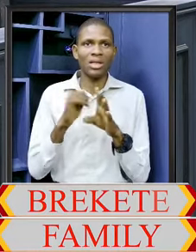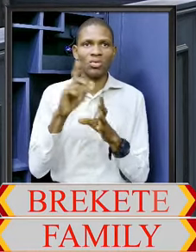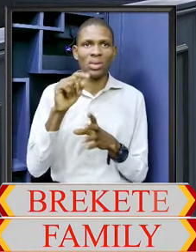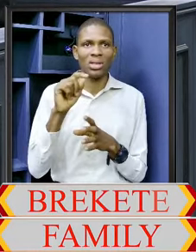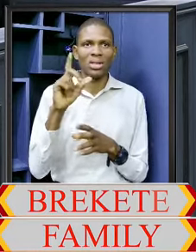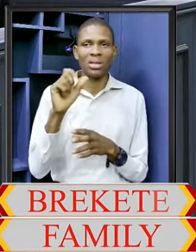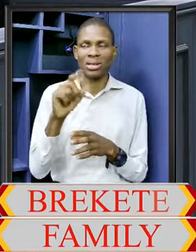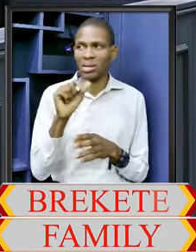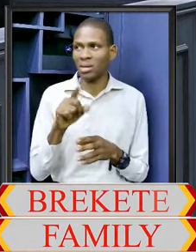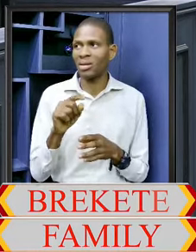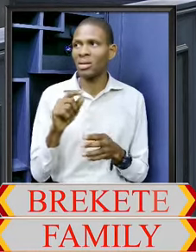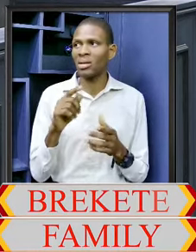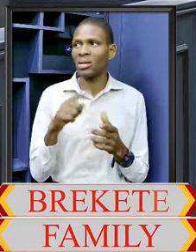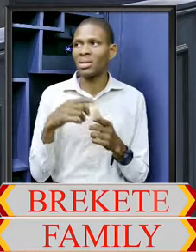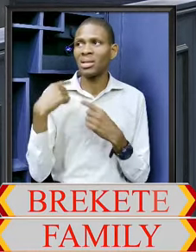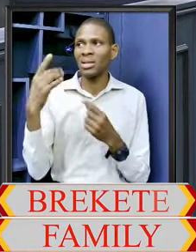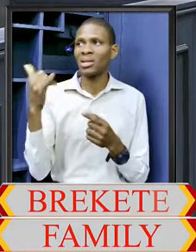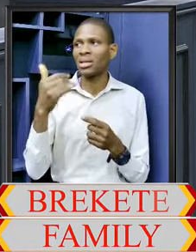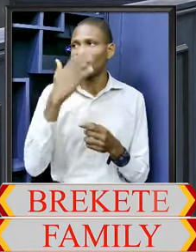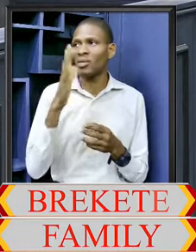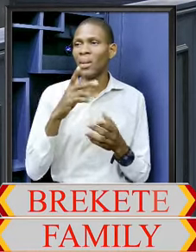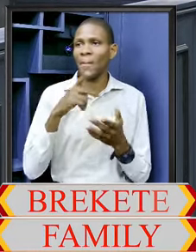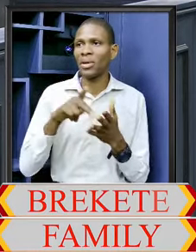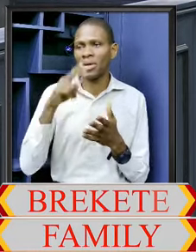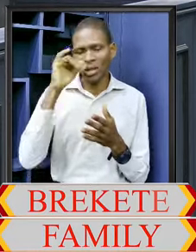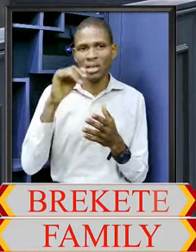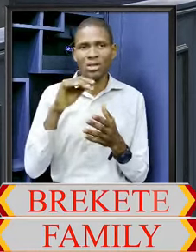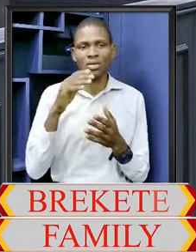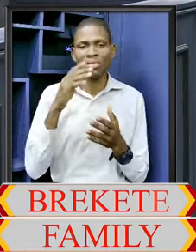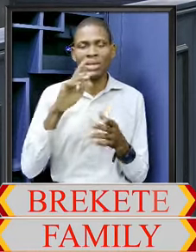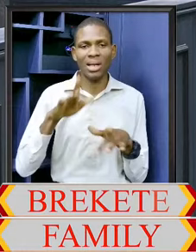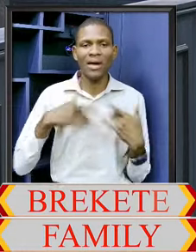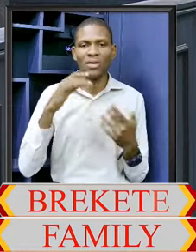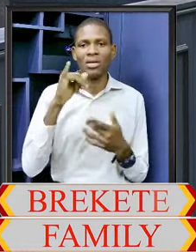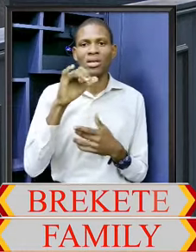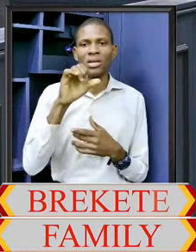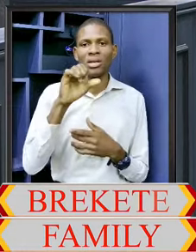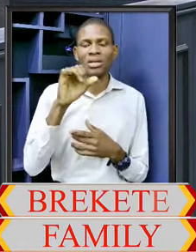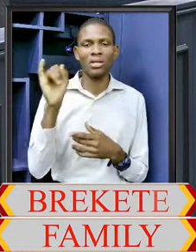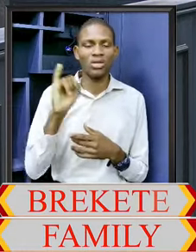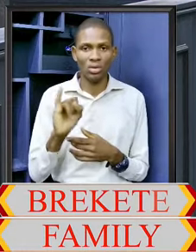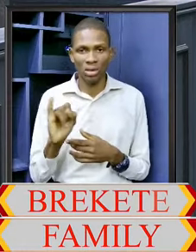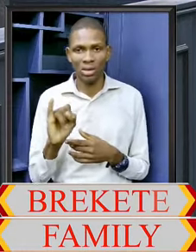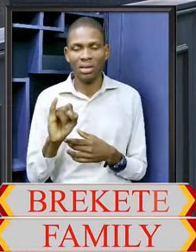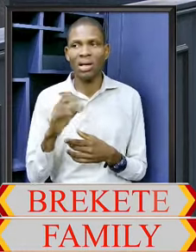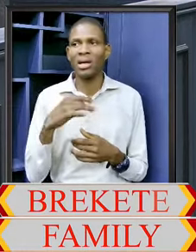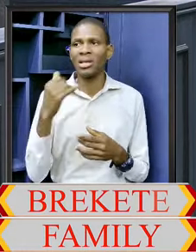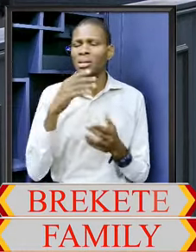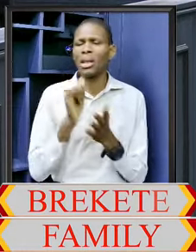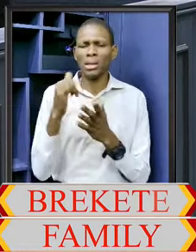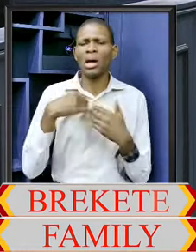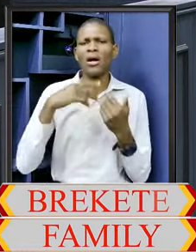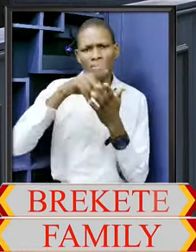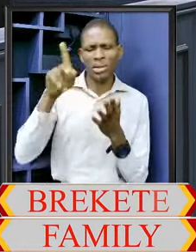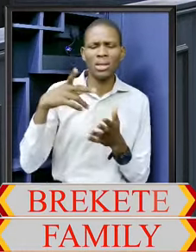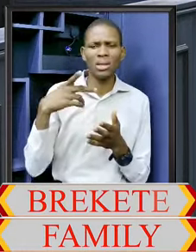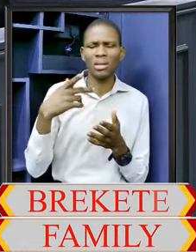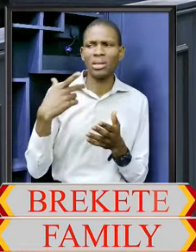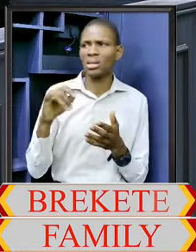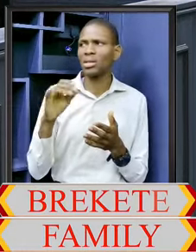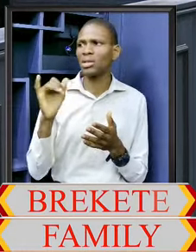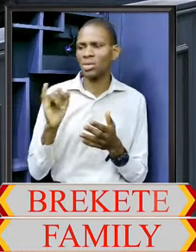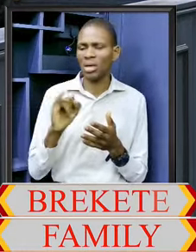2011. Say they never pay in group life insurance, though police they claim say they don't pay the group life insurance